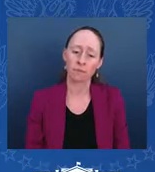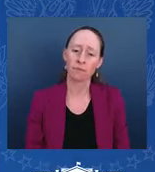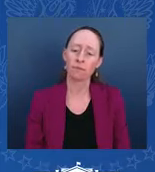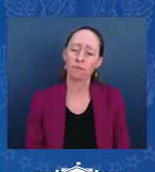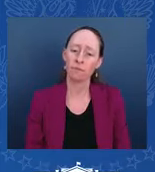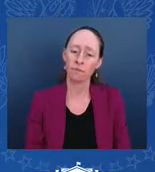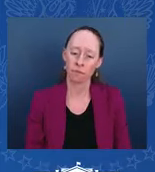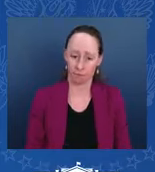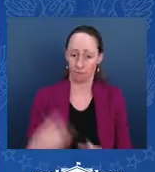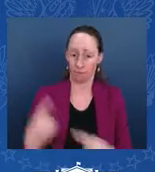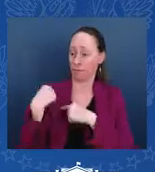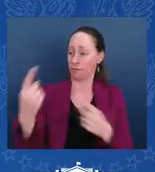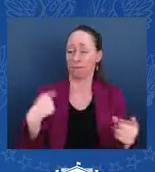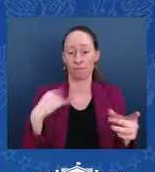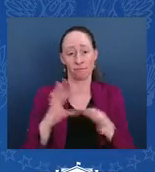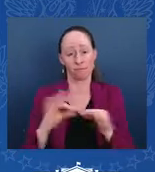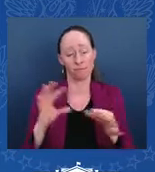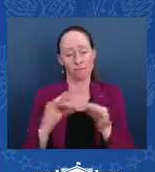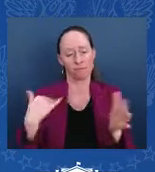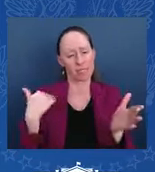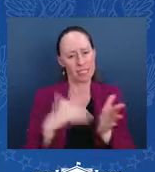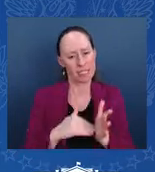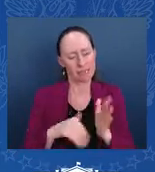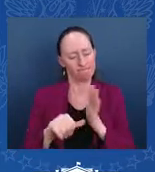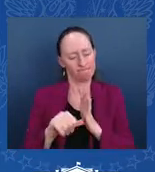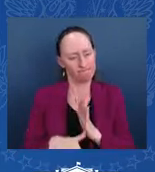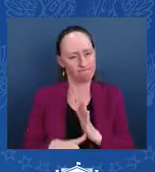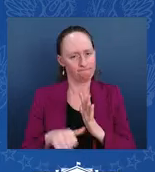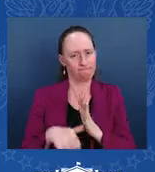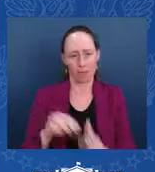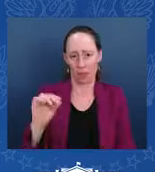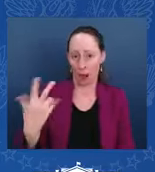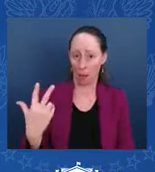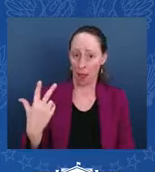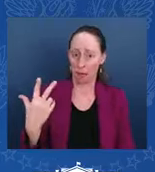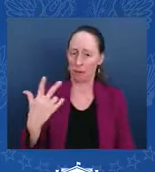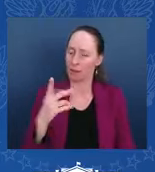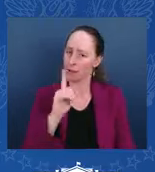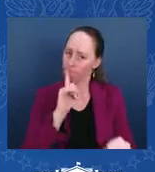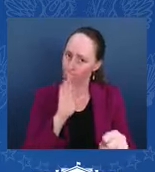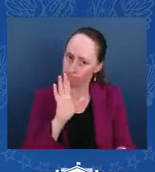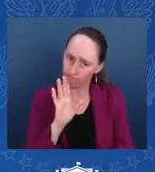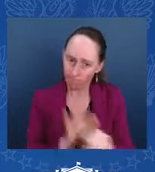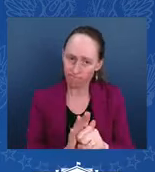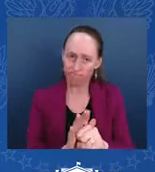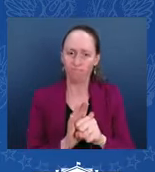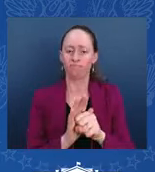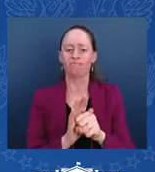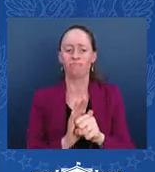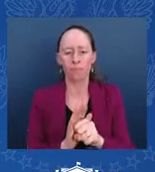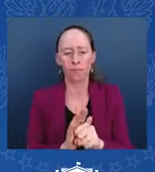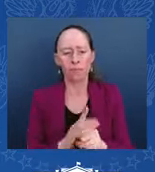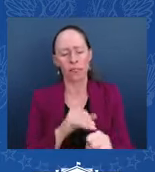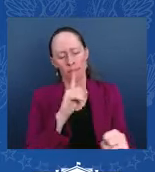continue to commit to. We made a commitment that no one in America earning less